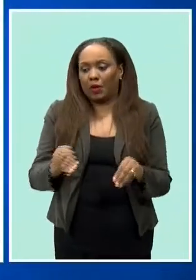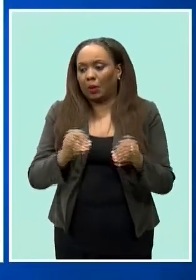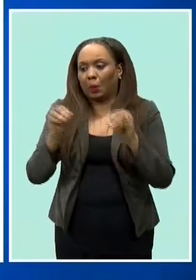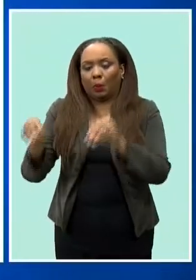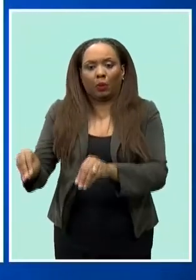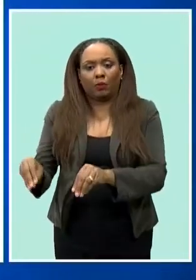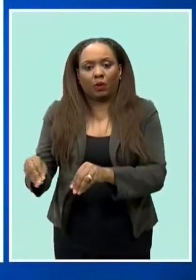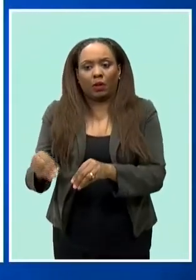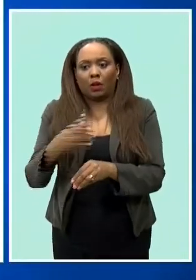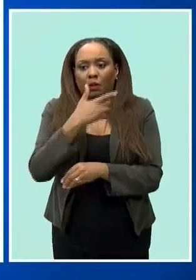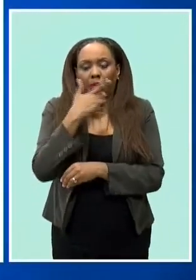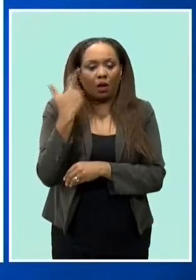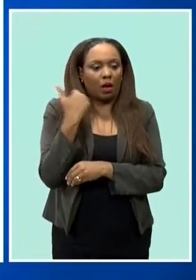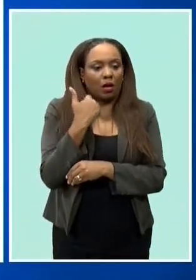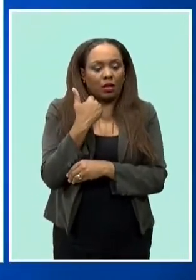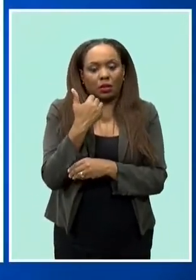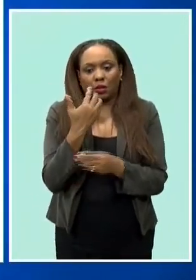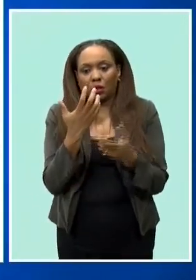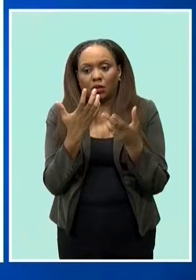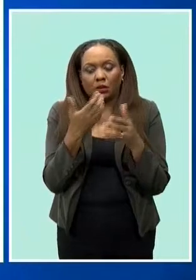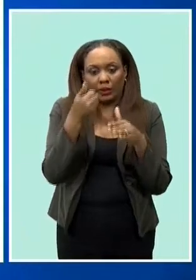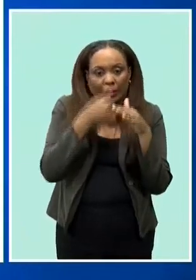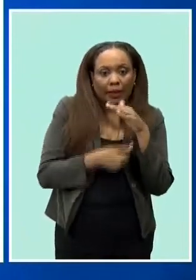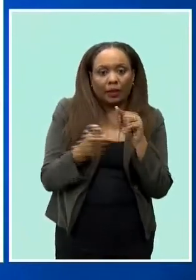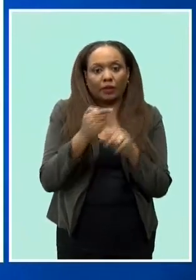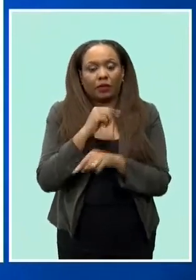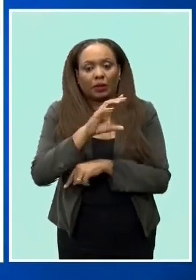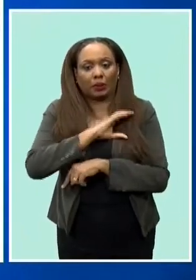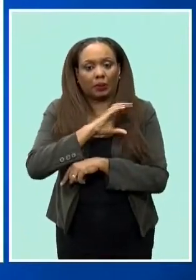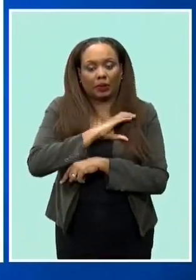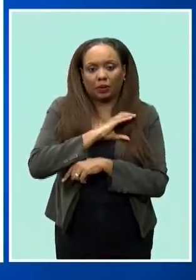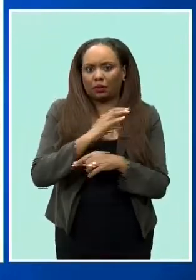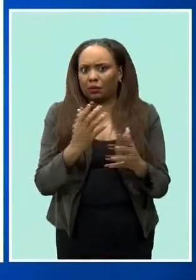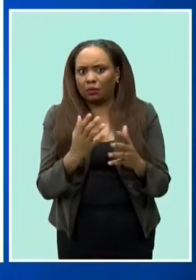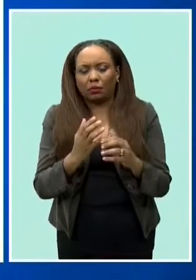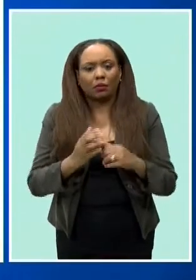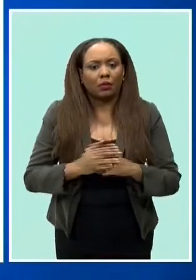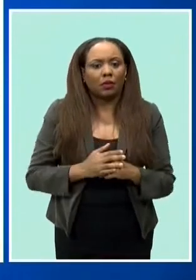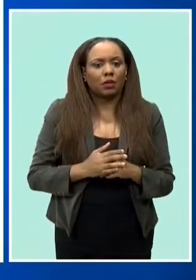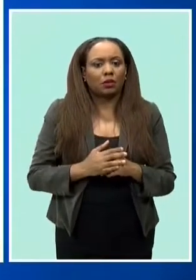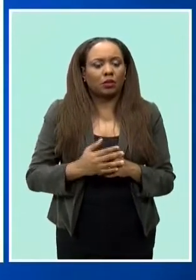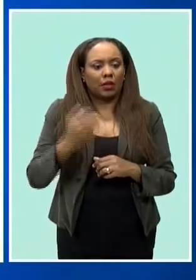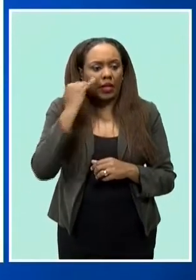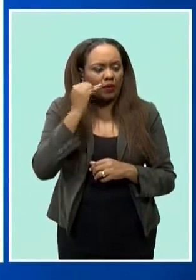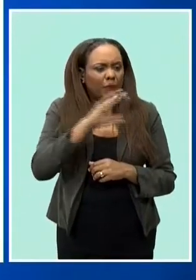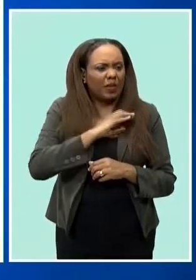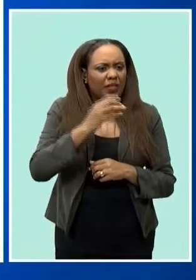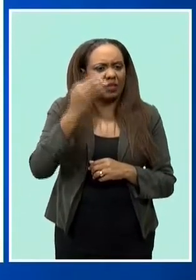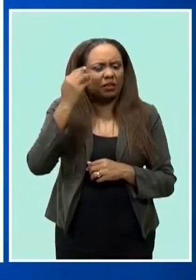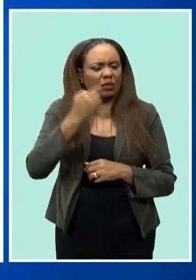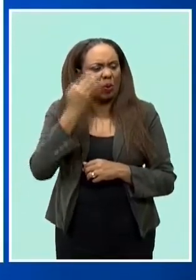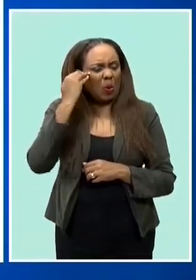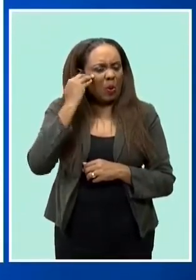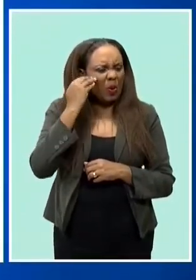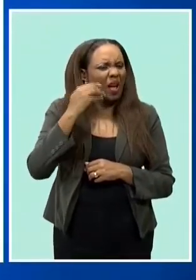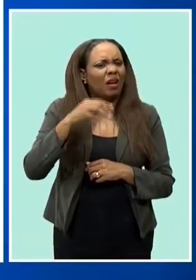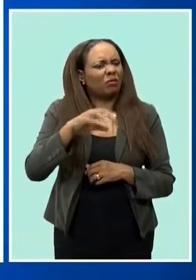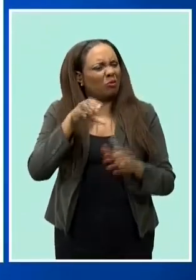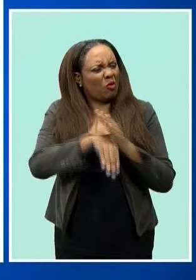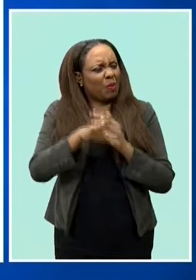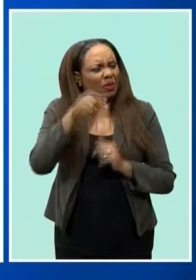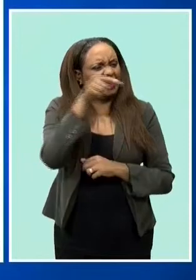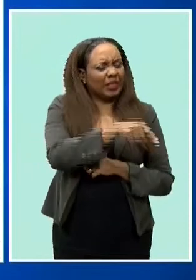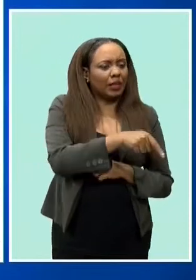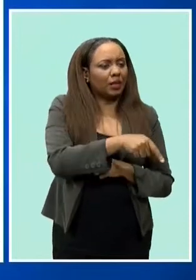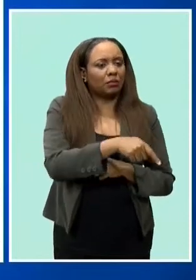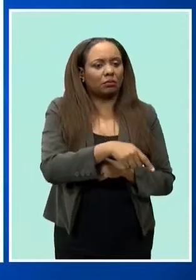to avoid security forces appears to be the Jamaican reality. With crime at a high in the parish of Manchester,